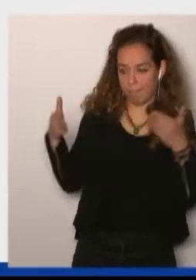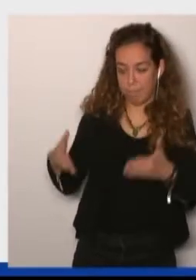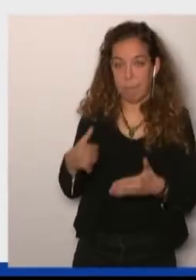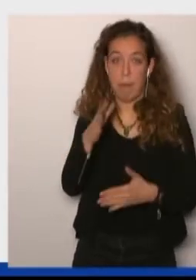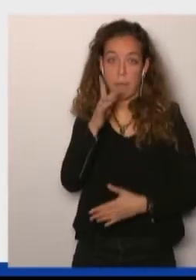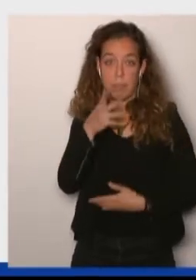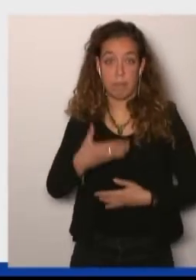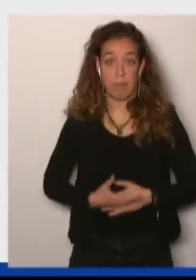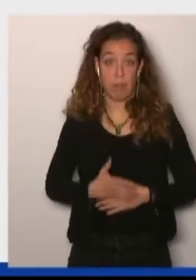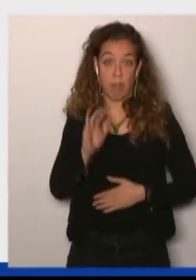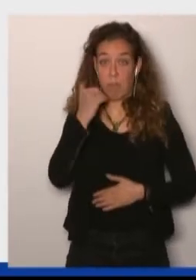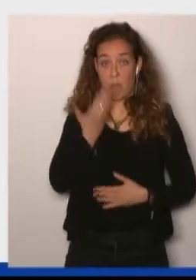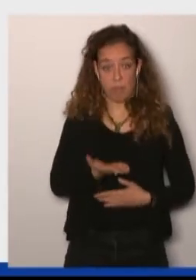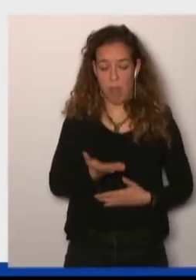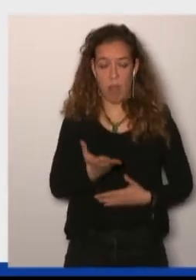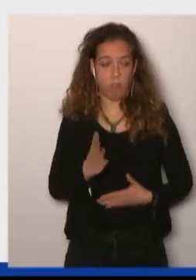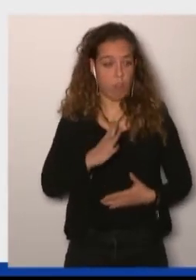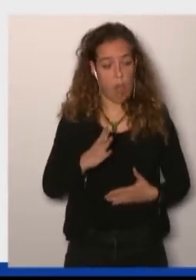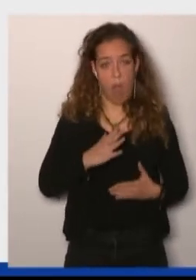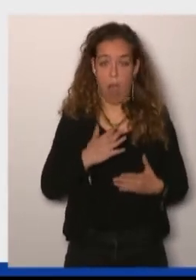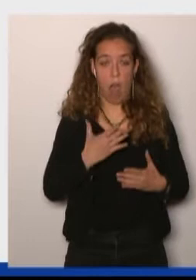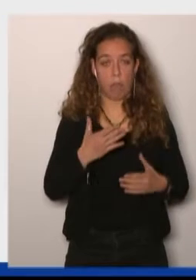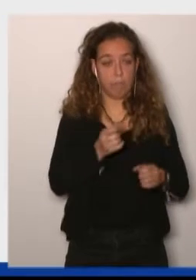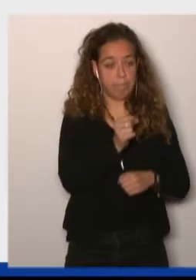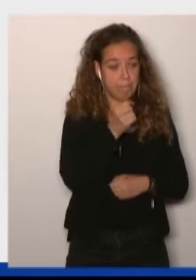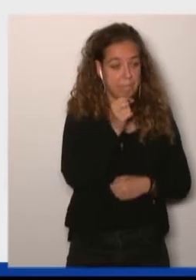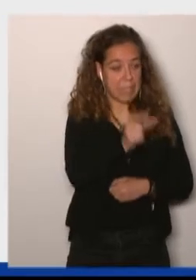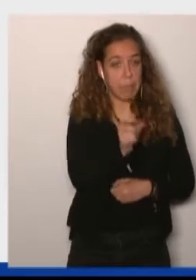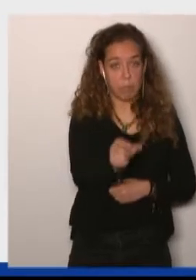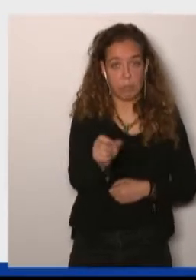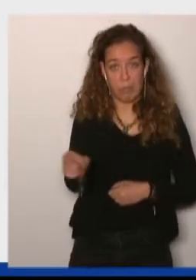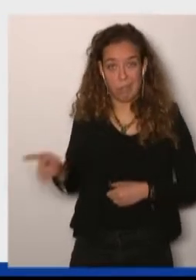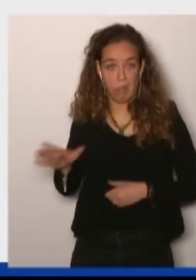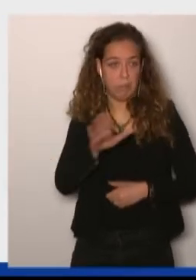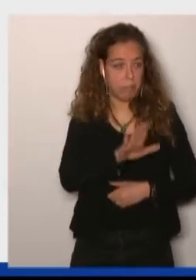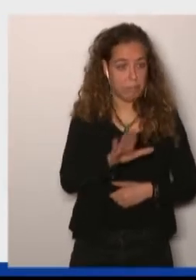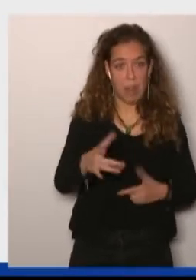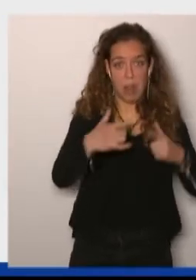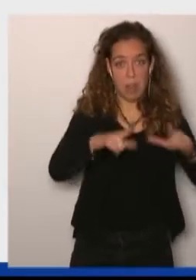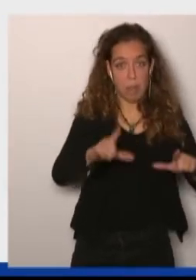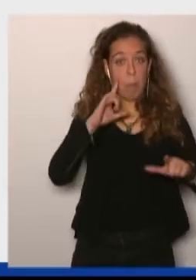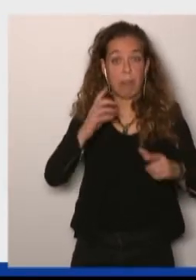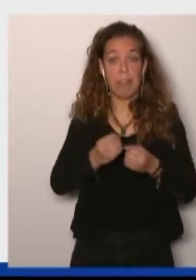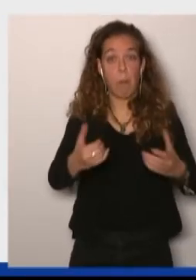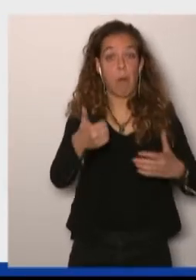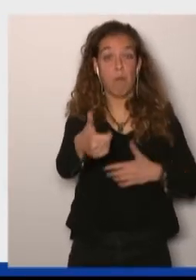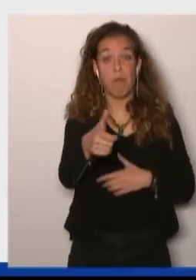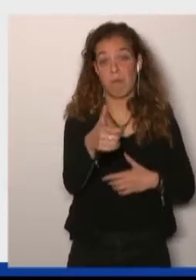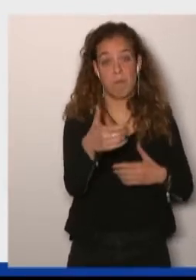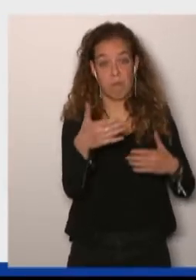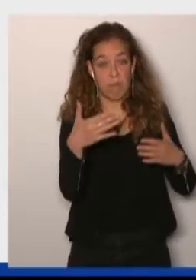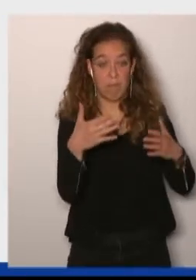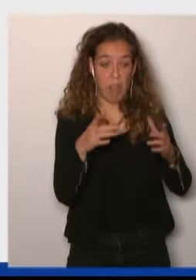available for development for a certain disease or within a class, but only very few patients available globally.